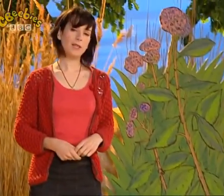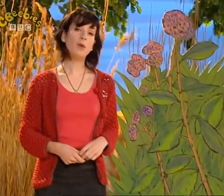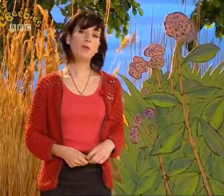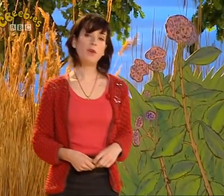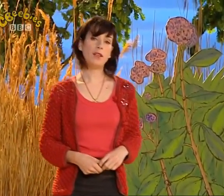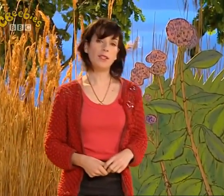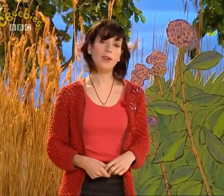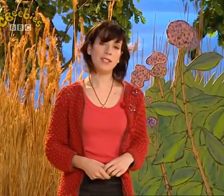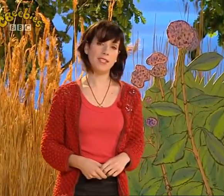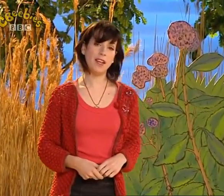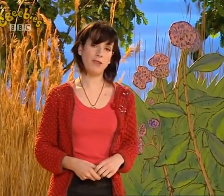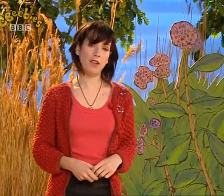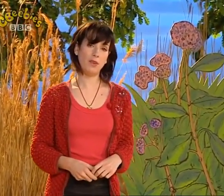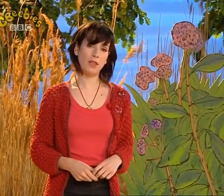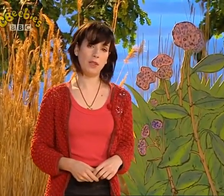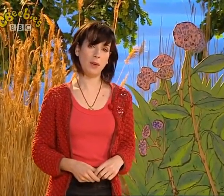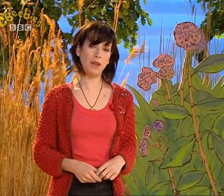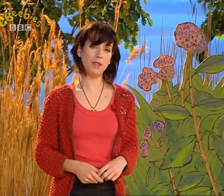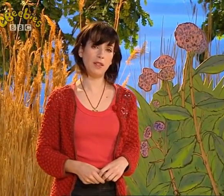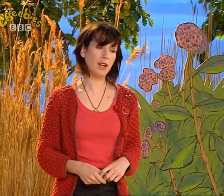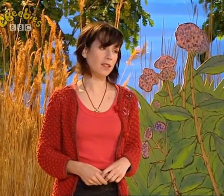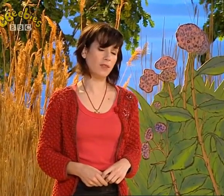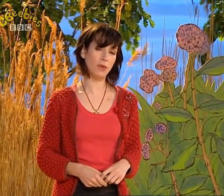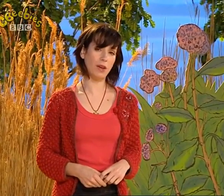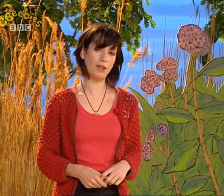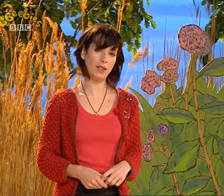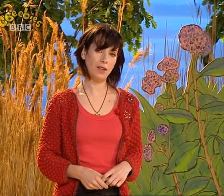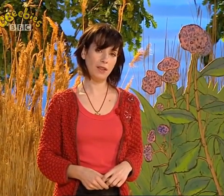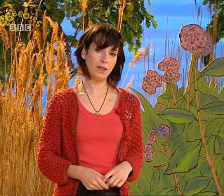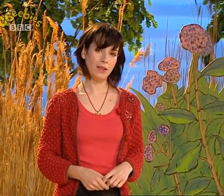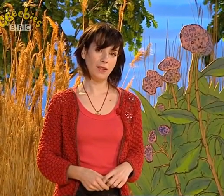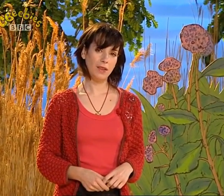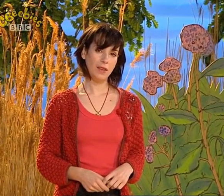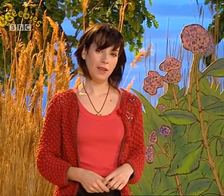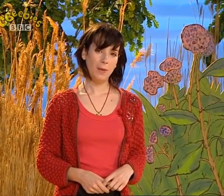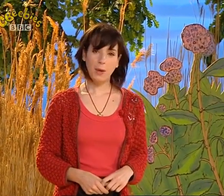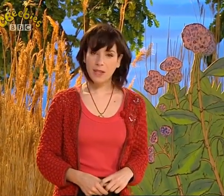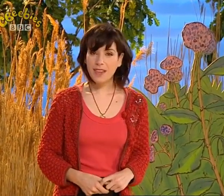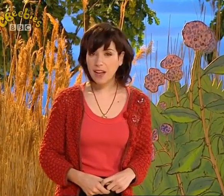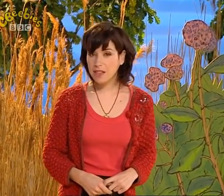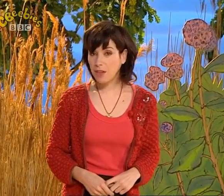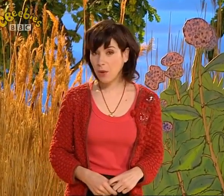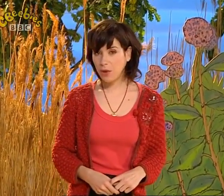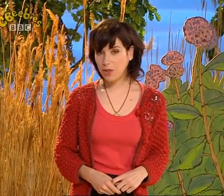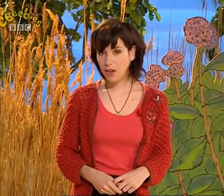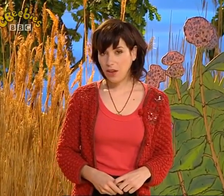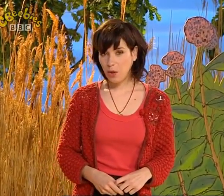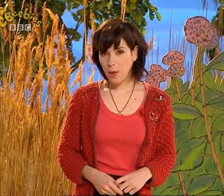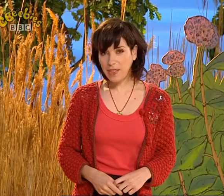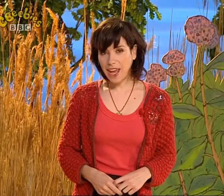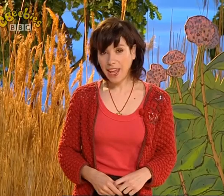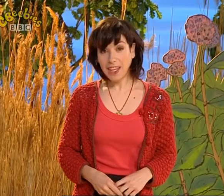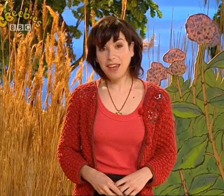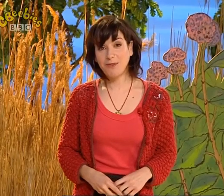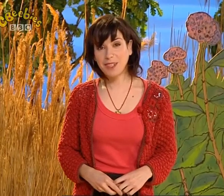Her small voice lost itself in the noise of the wheels and the dust of the road. But it was in the dust of the road that